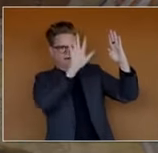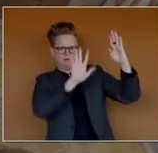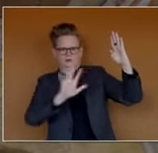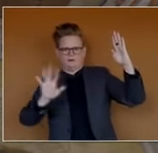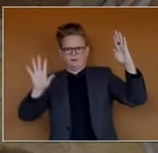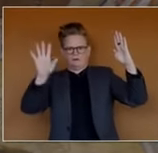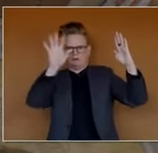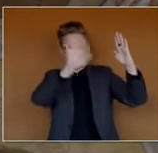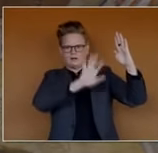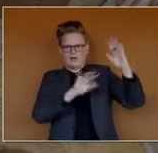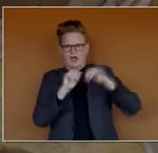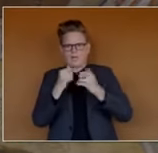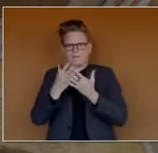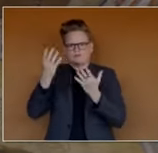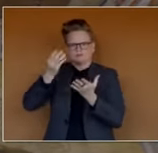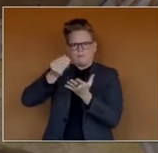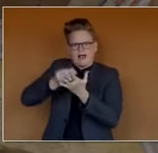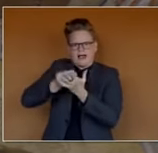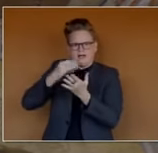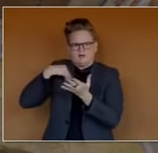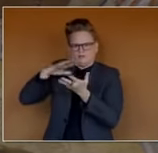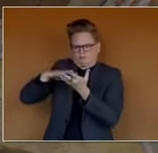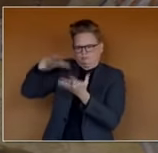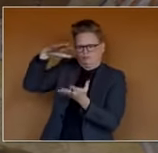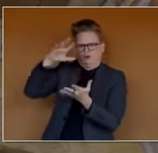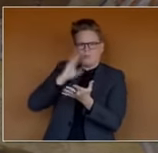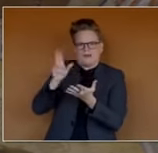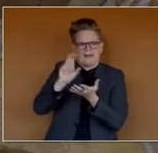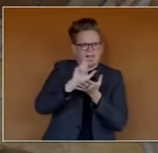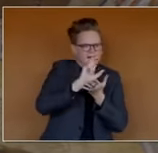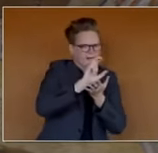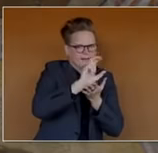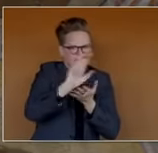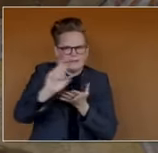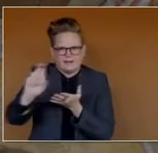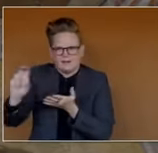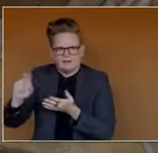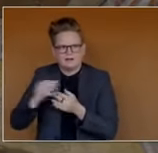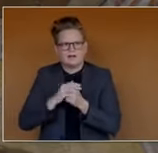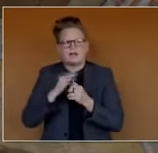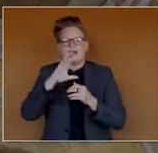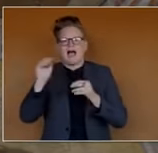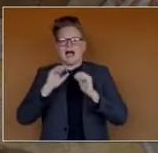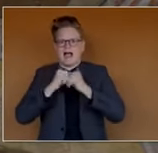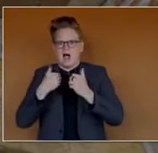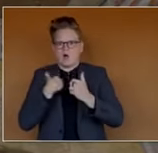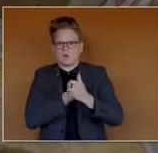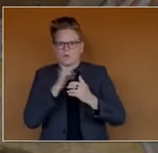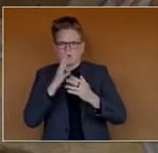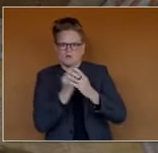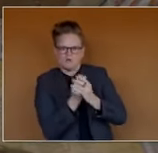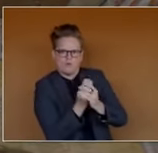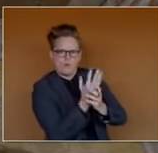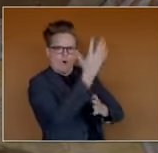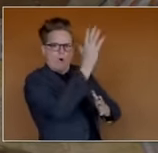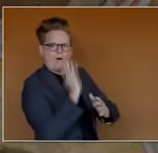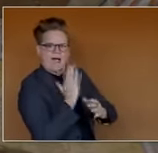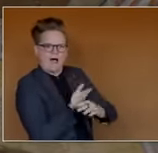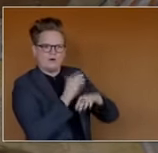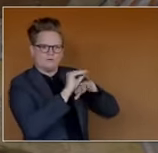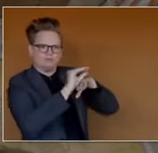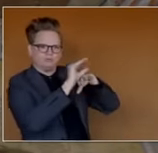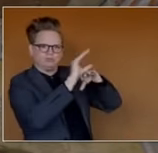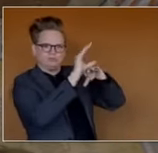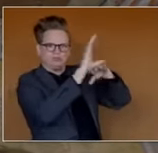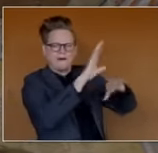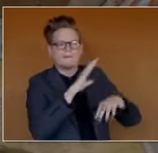numbers available on the higher end, just to make sure we're covering the worst case scenario. And we believe roughly